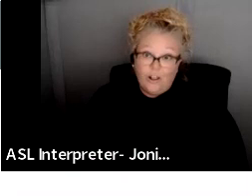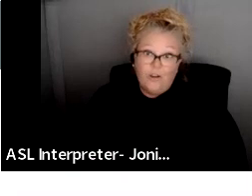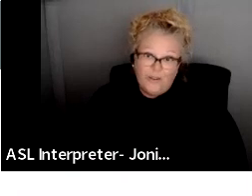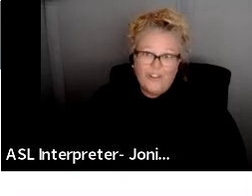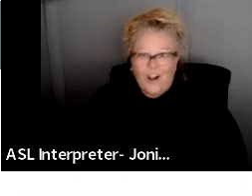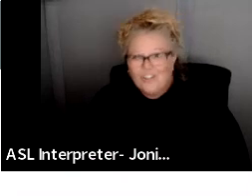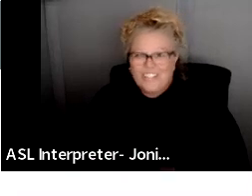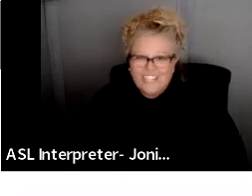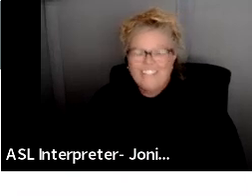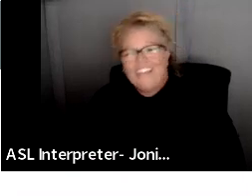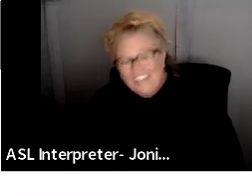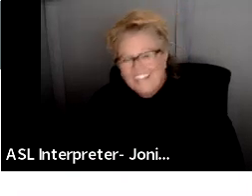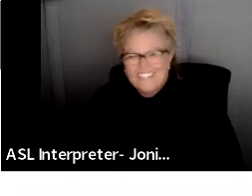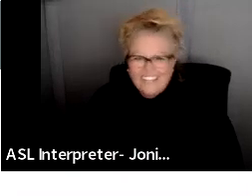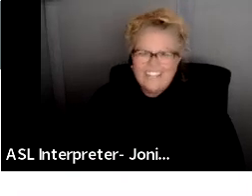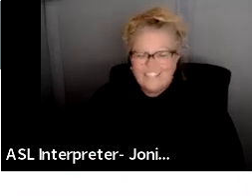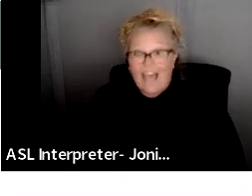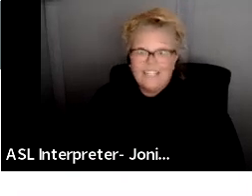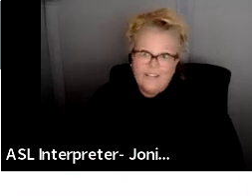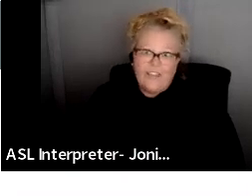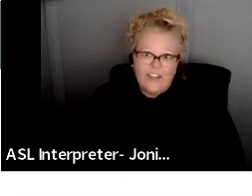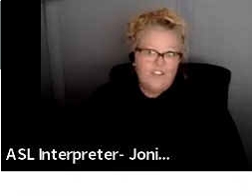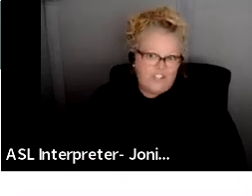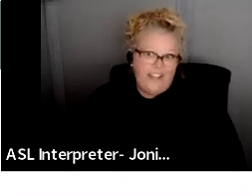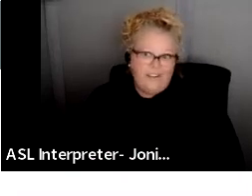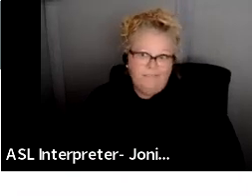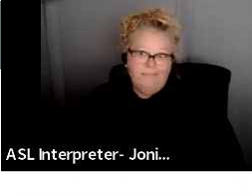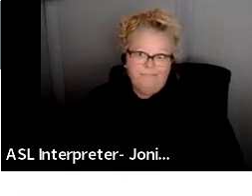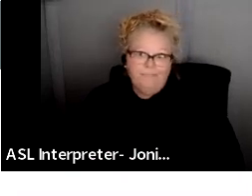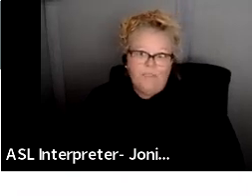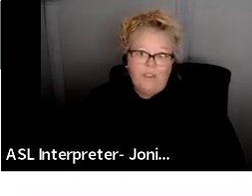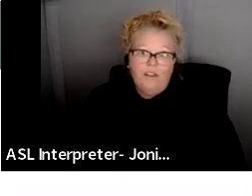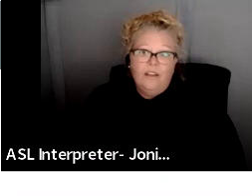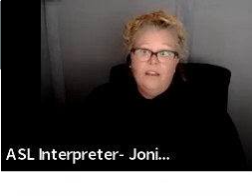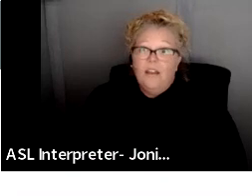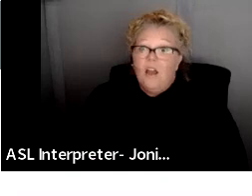and going along with the conversation like, yes, yes, like as if they understand.